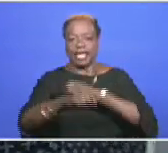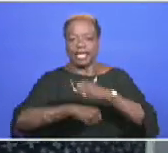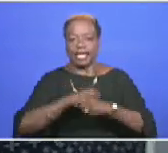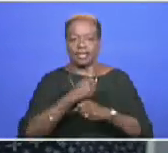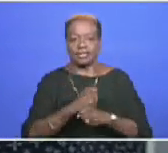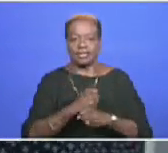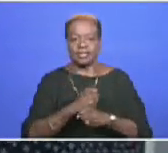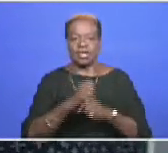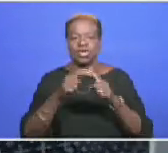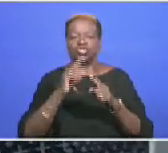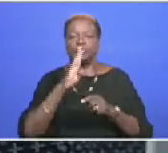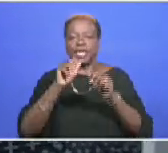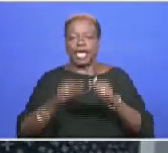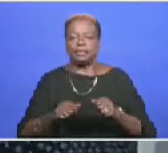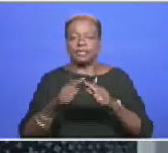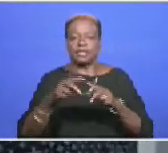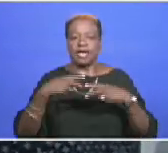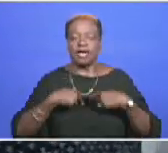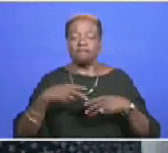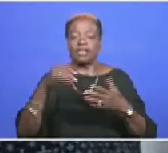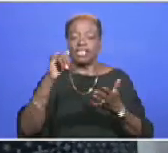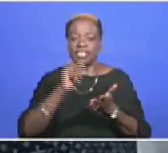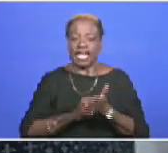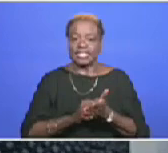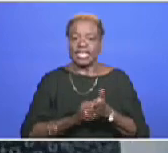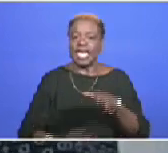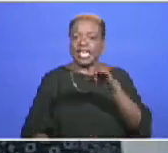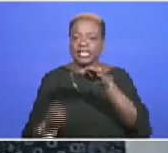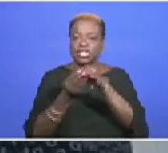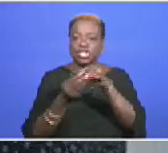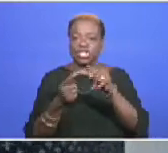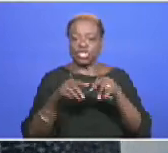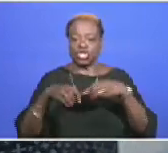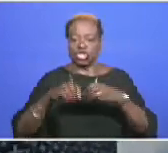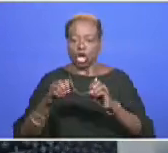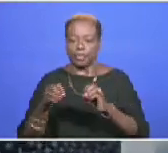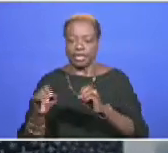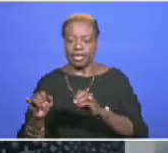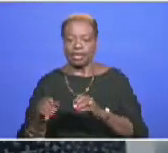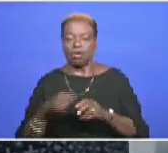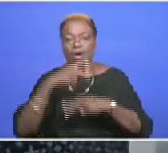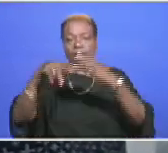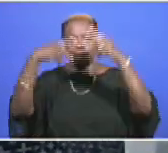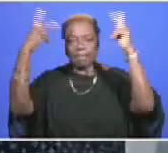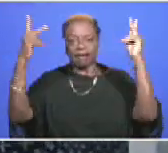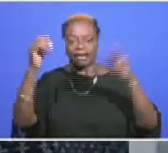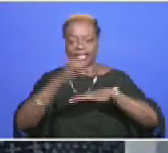in addition to the shopping, I think it's really gonna bring the entire community of Paradise Island together.